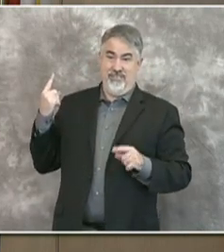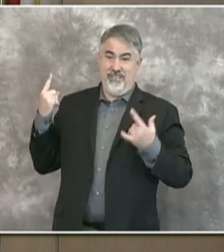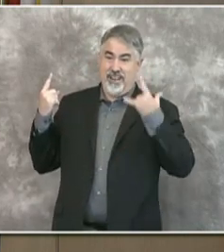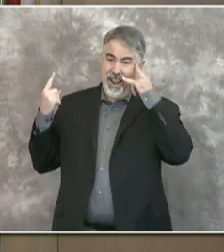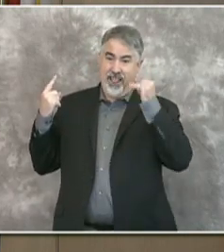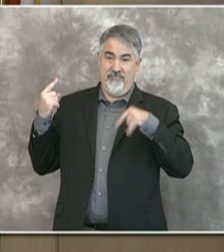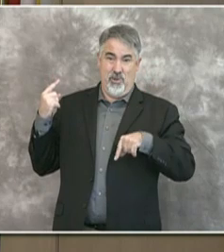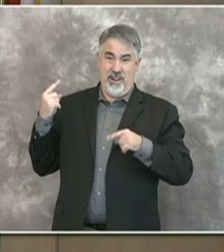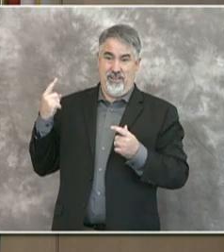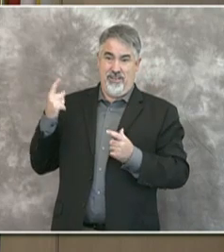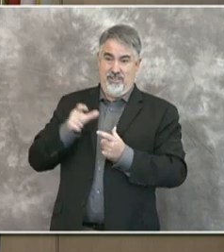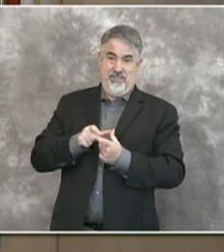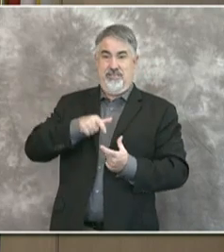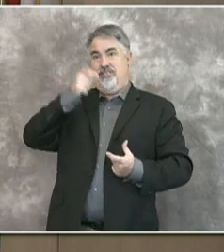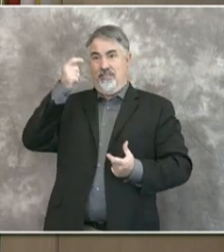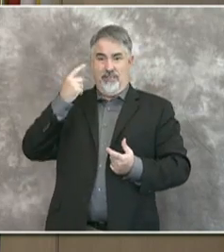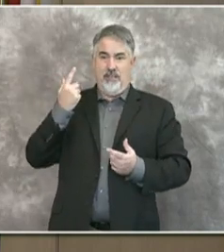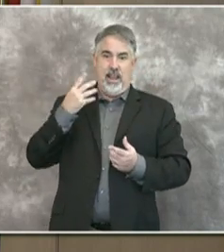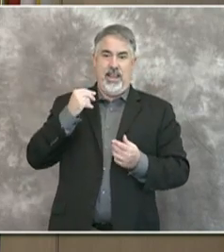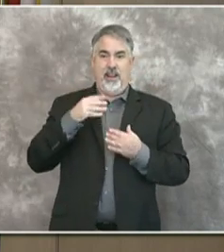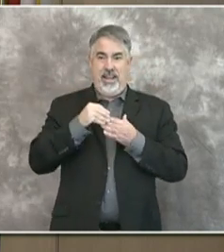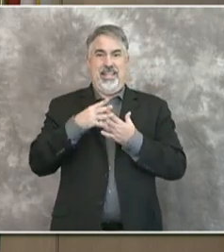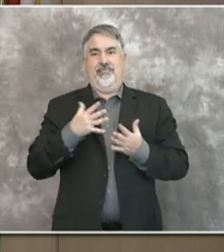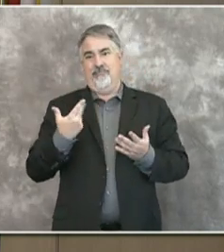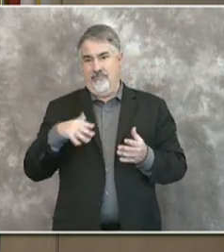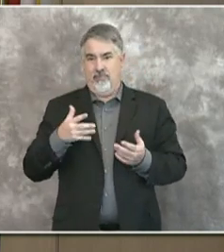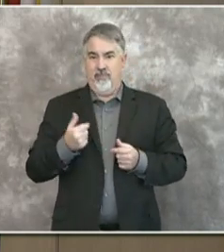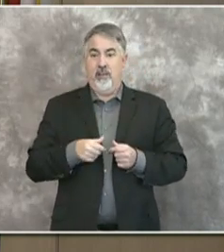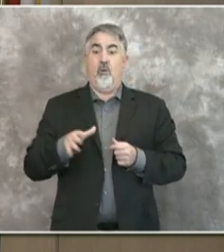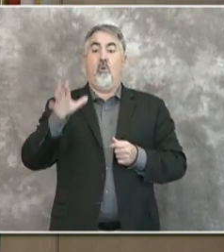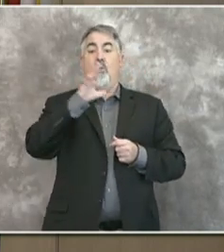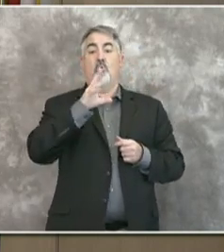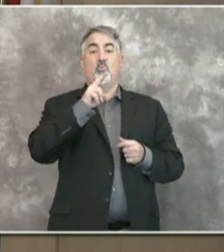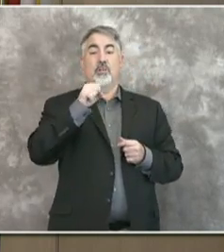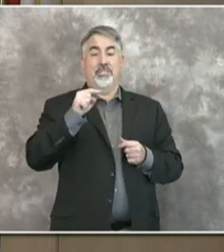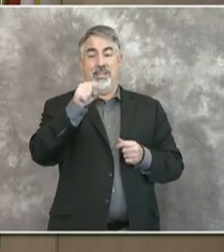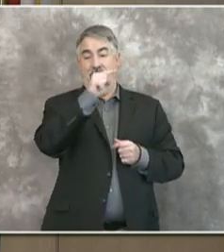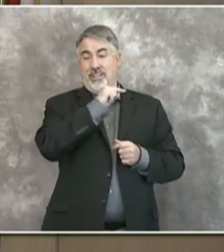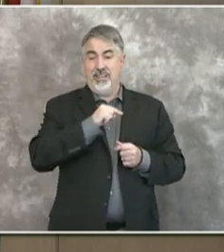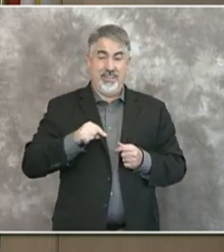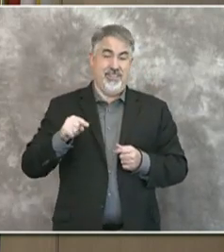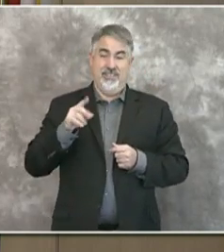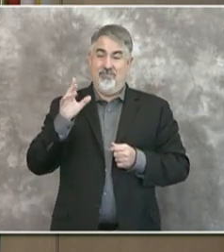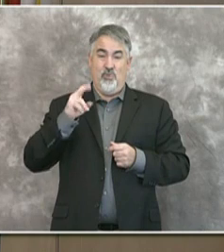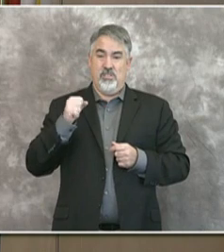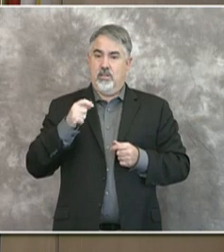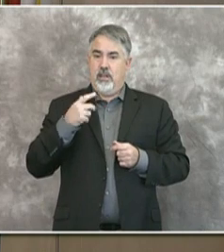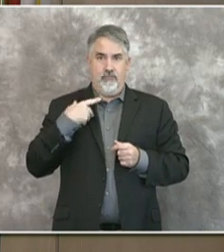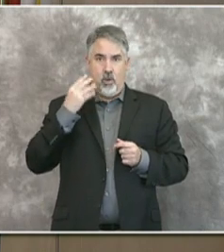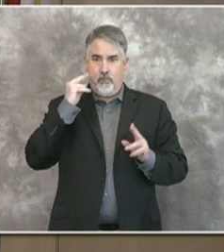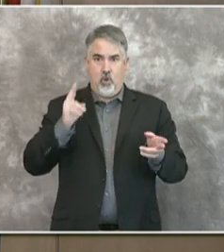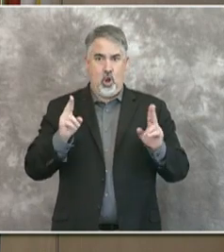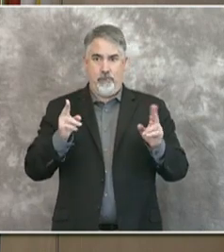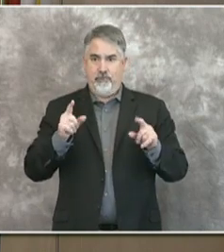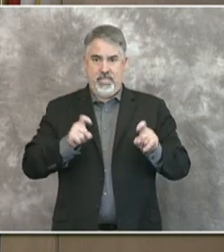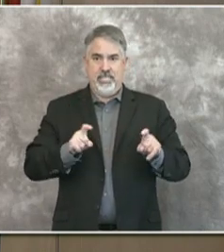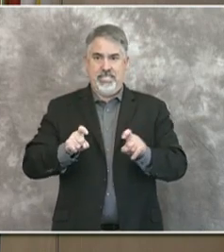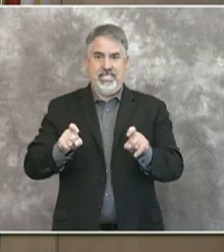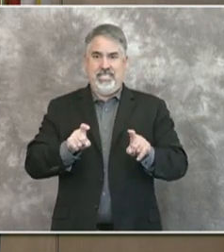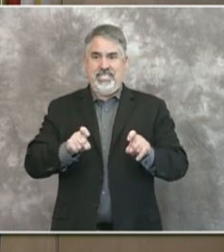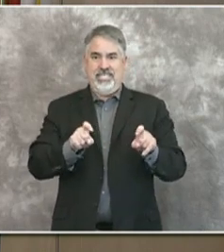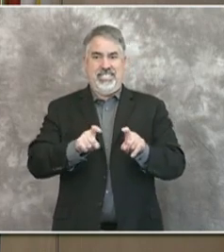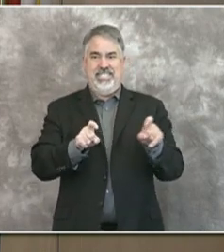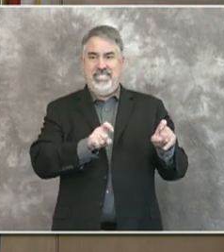of the states are embarked on an unprecedented campaign to test a large part of the population. And